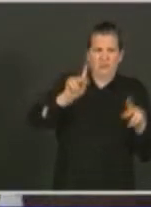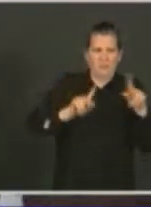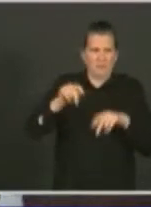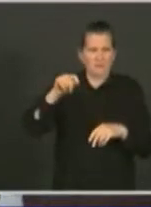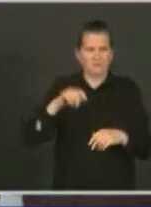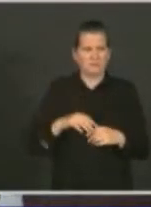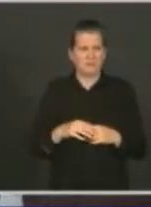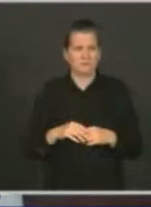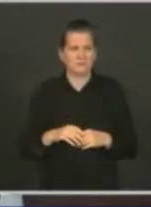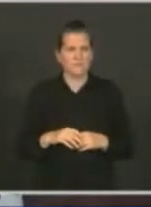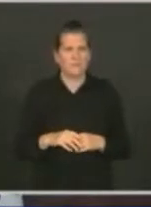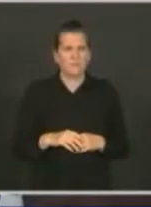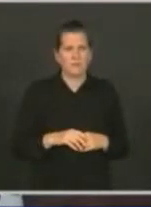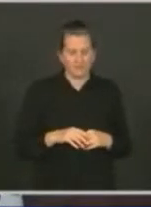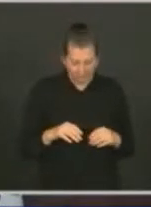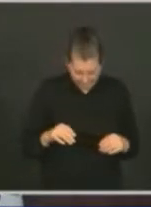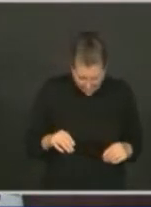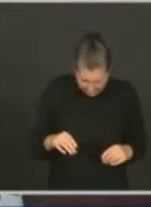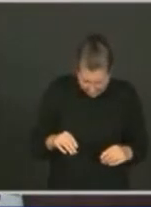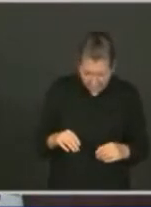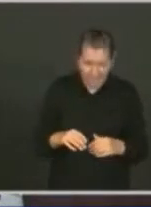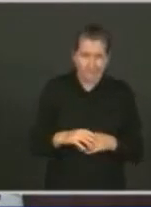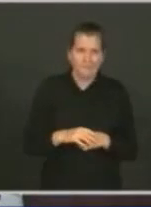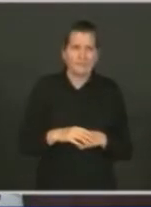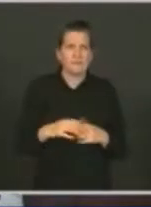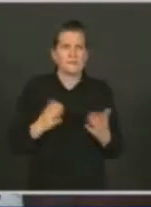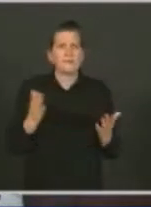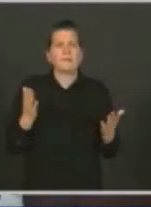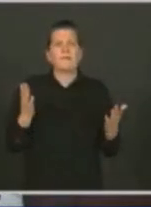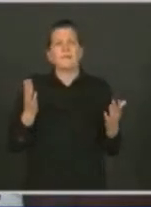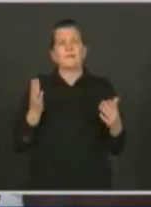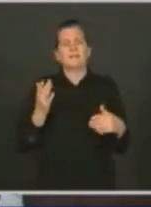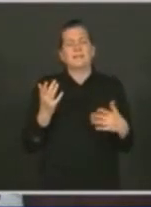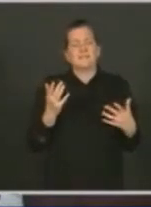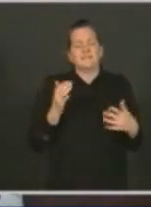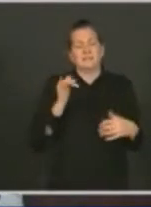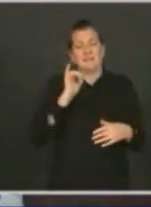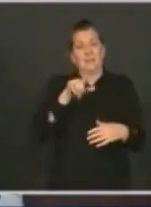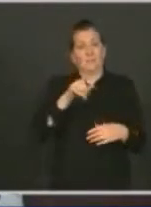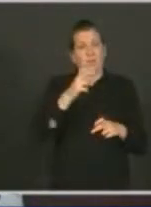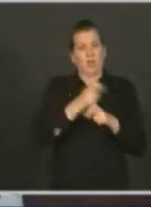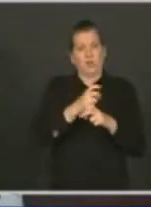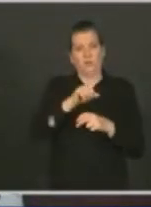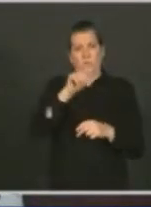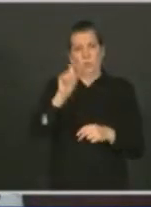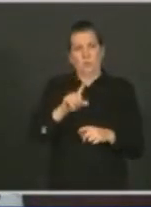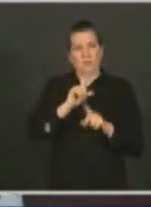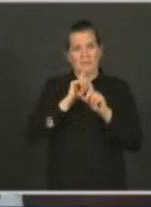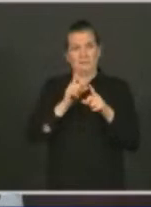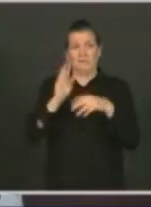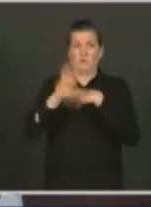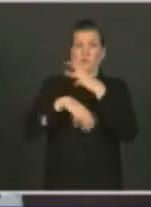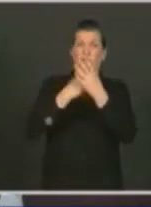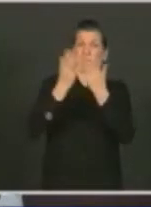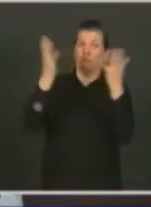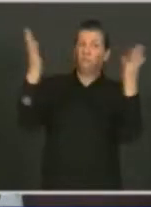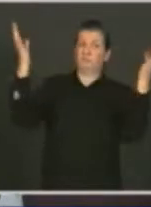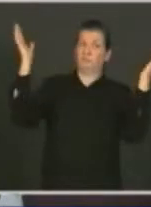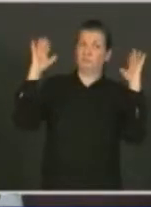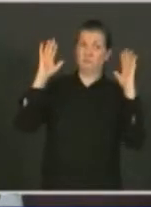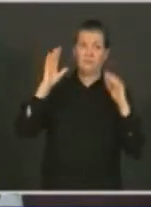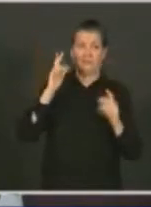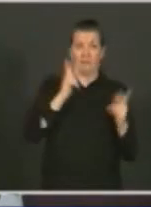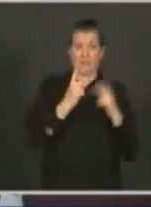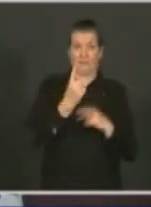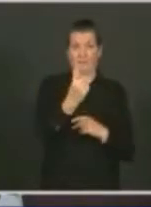That's a very hard thing to estimate. Certainly, if we look at other places around the globe, there have been other countries that have had to implement crisis